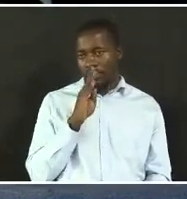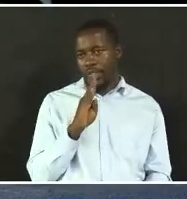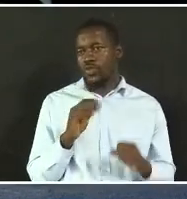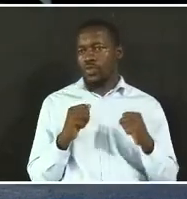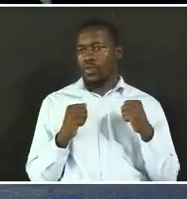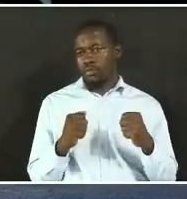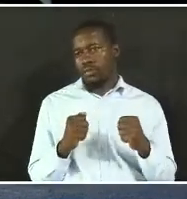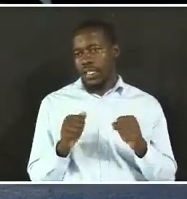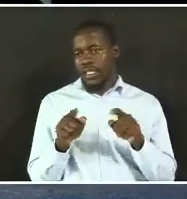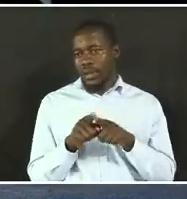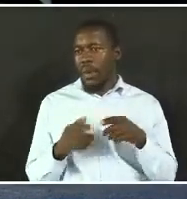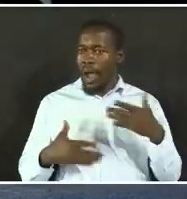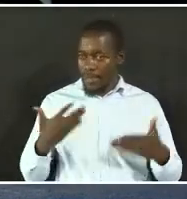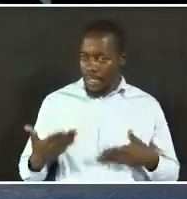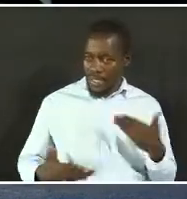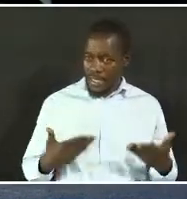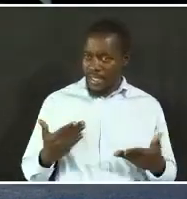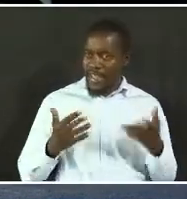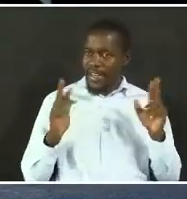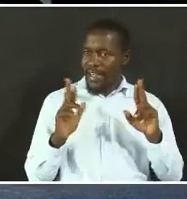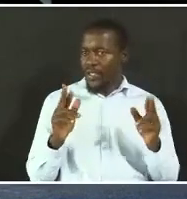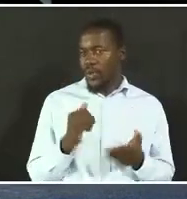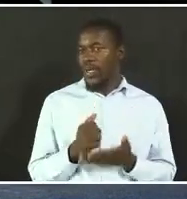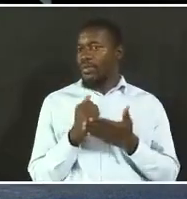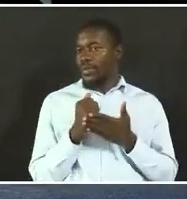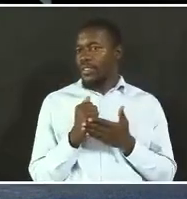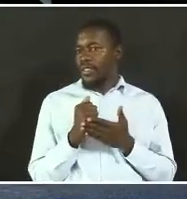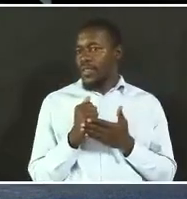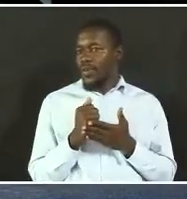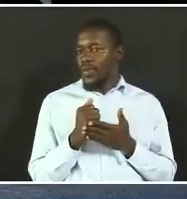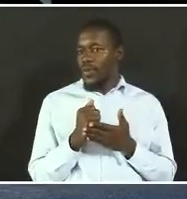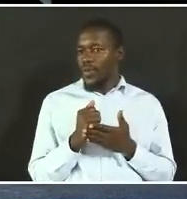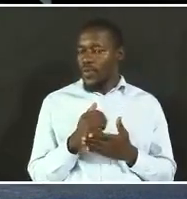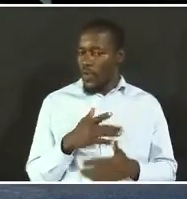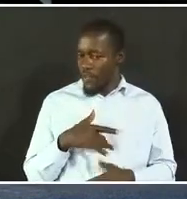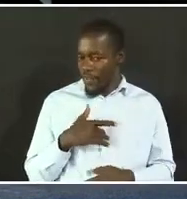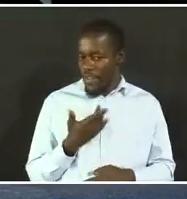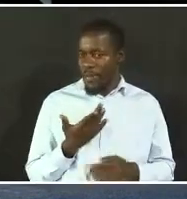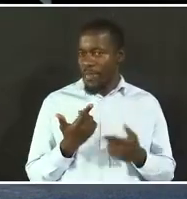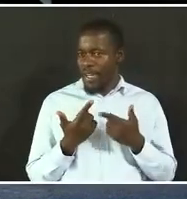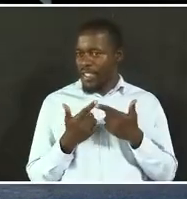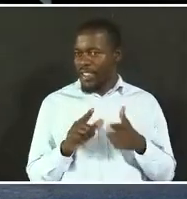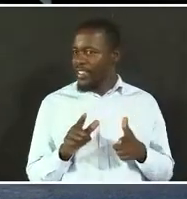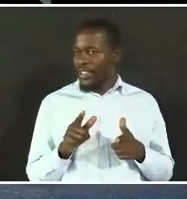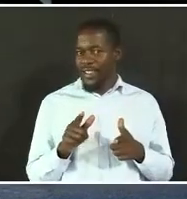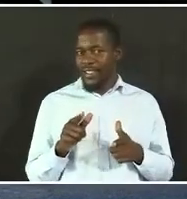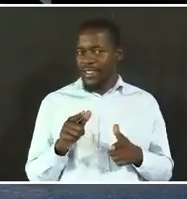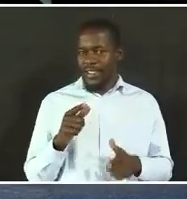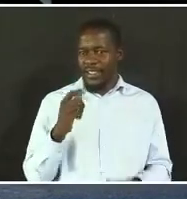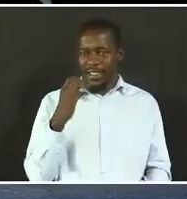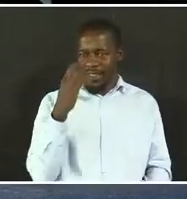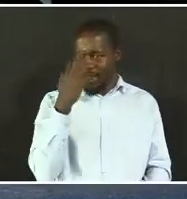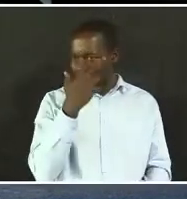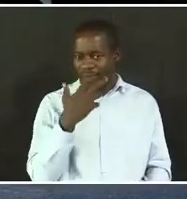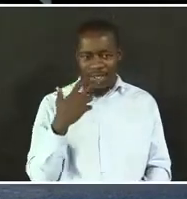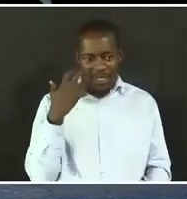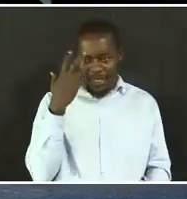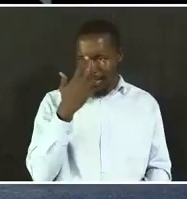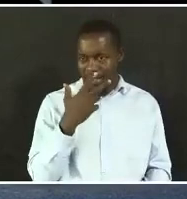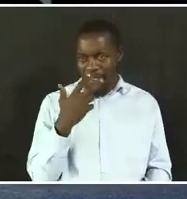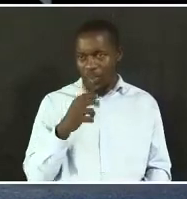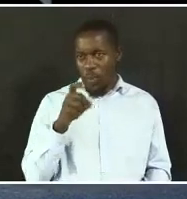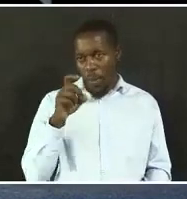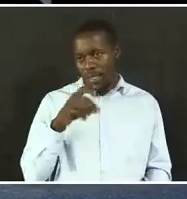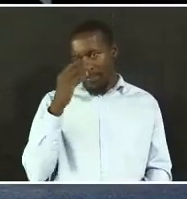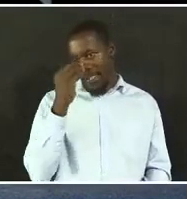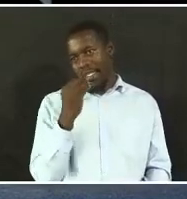fallen into. But when you are empathetic, yes, you feel for them, but you don't get so lost into their issues. So these are skills that we